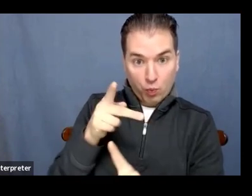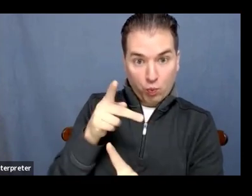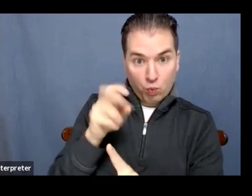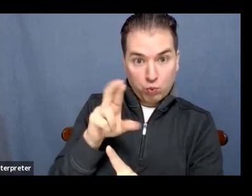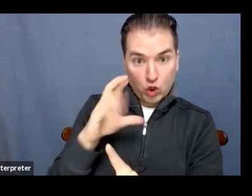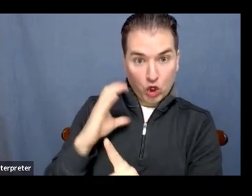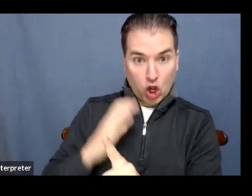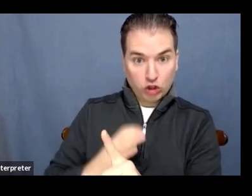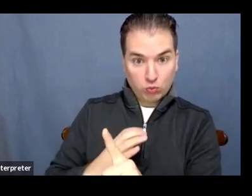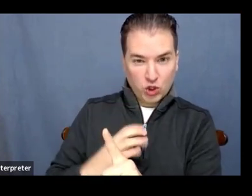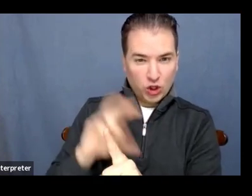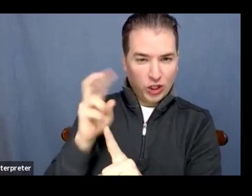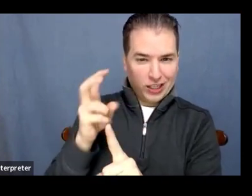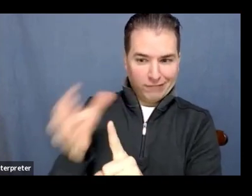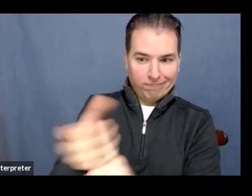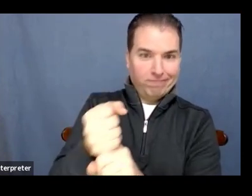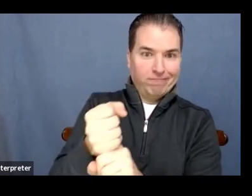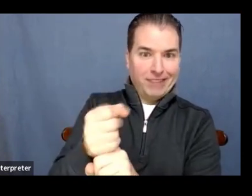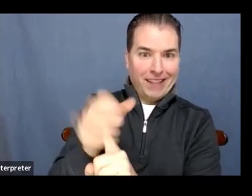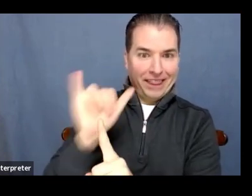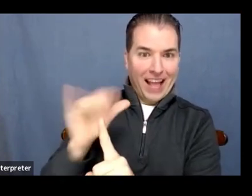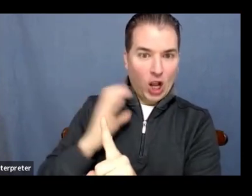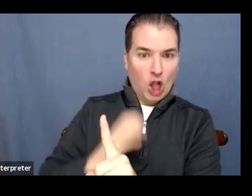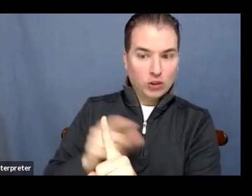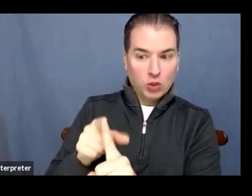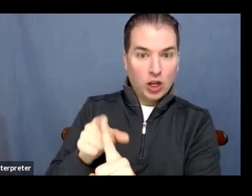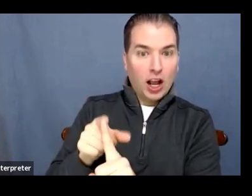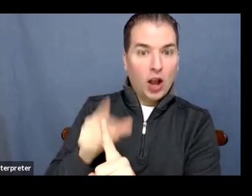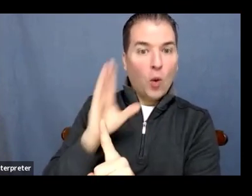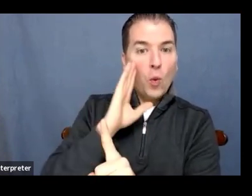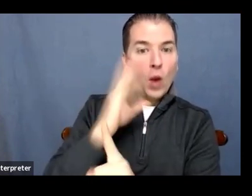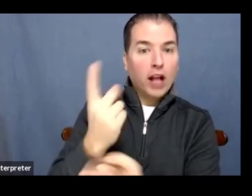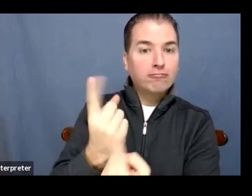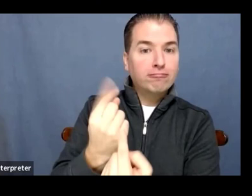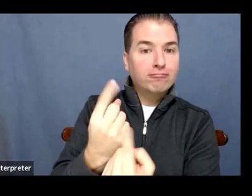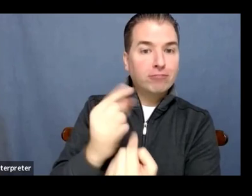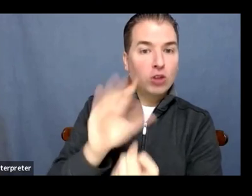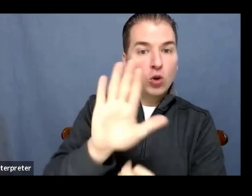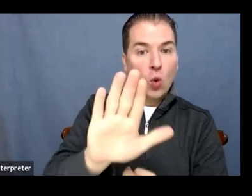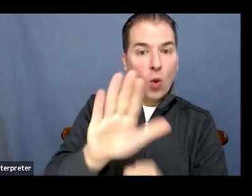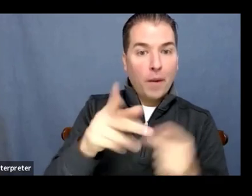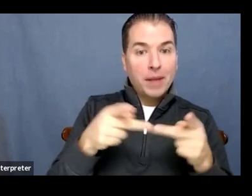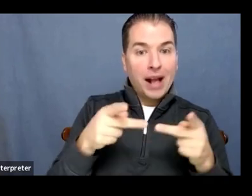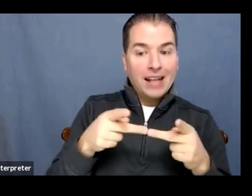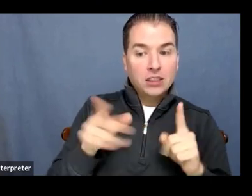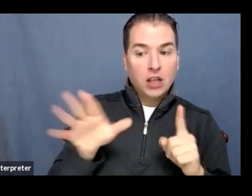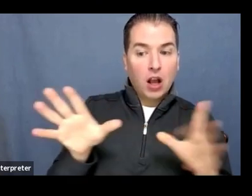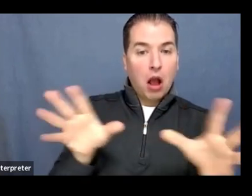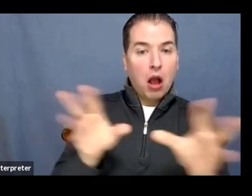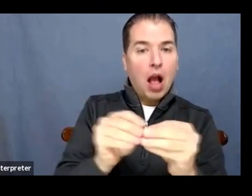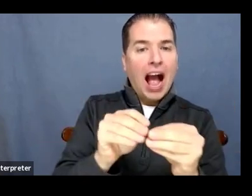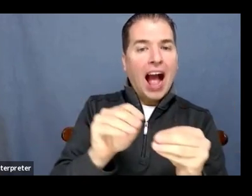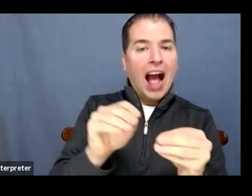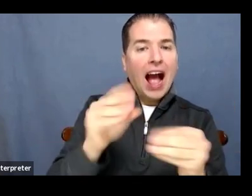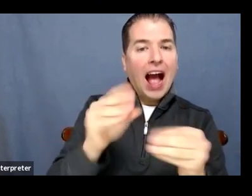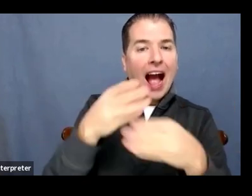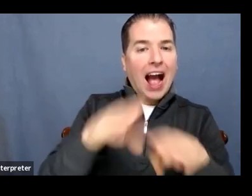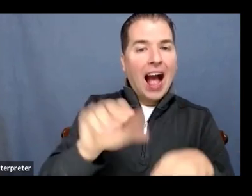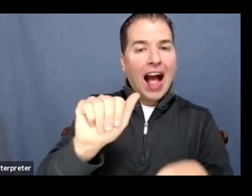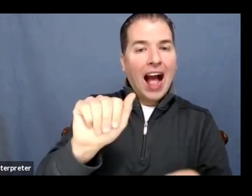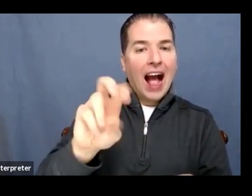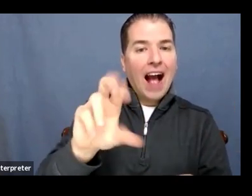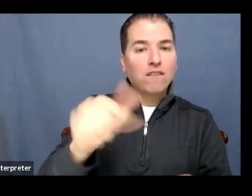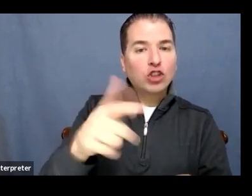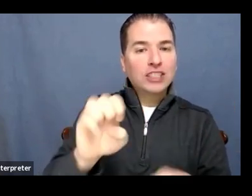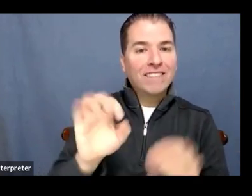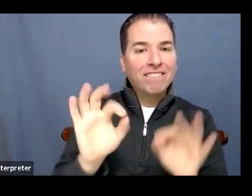the average dollar value of my customers as they stay with me? Because over some period of time,